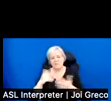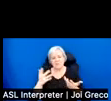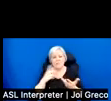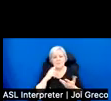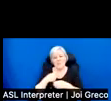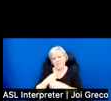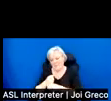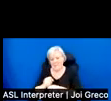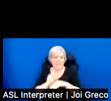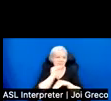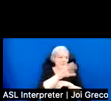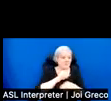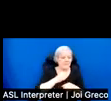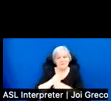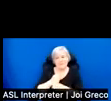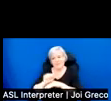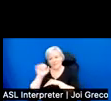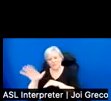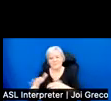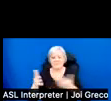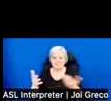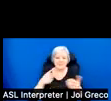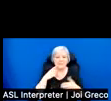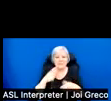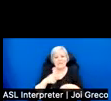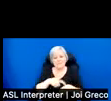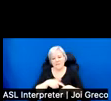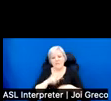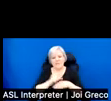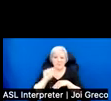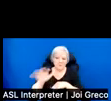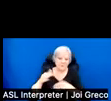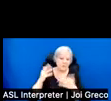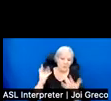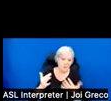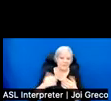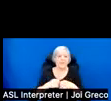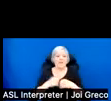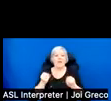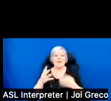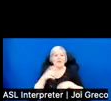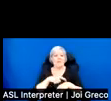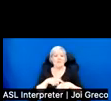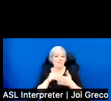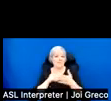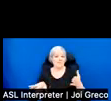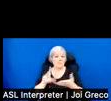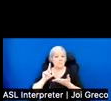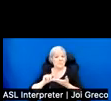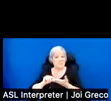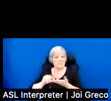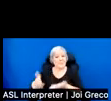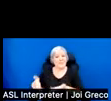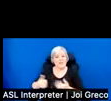to prototype to allow for the shipping of prototypes to clients prior to group meetings and the number of times that students could print prototypes.